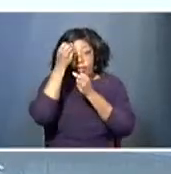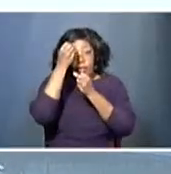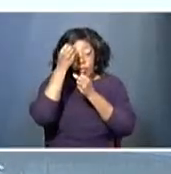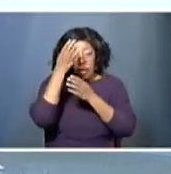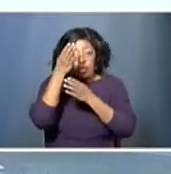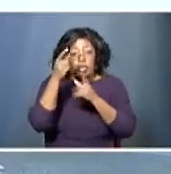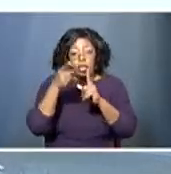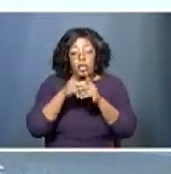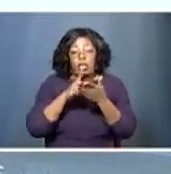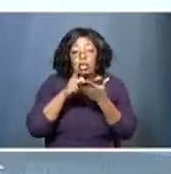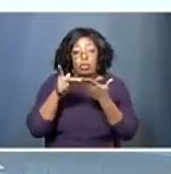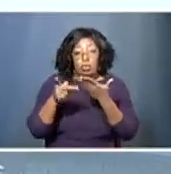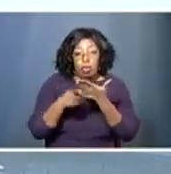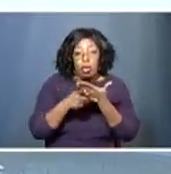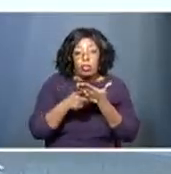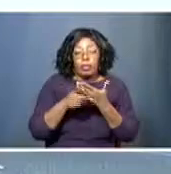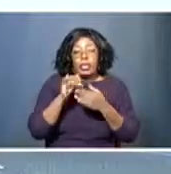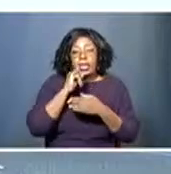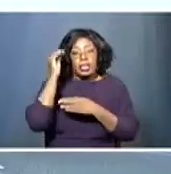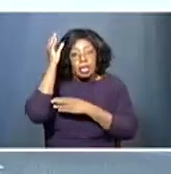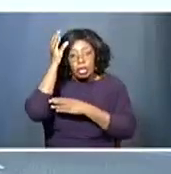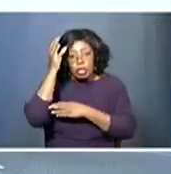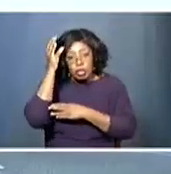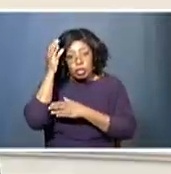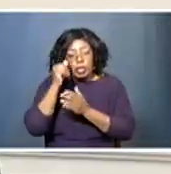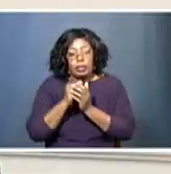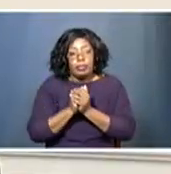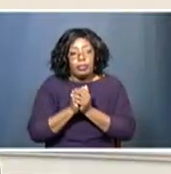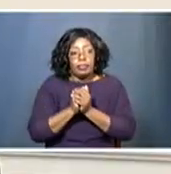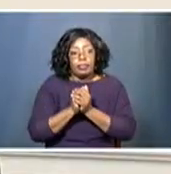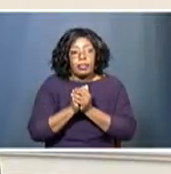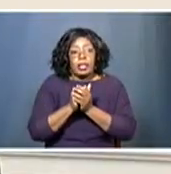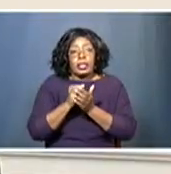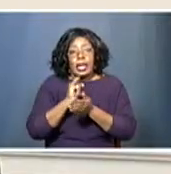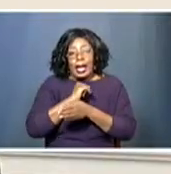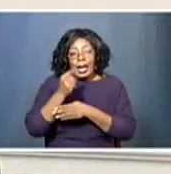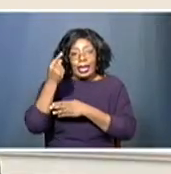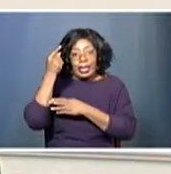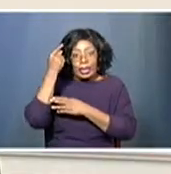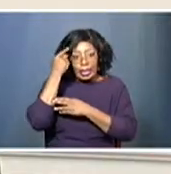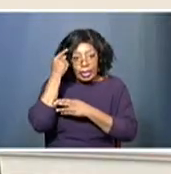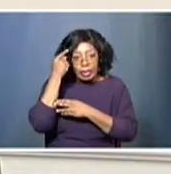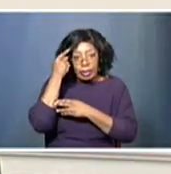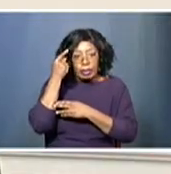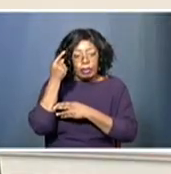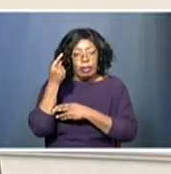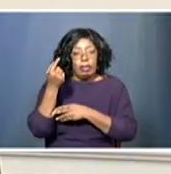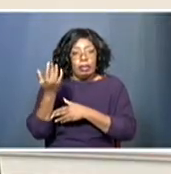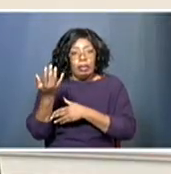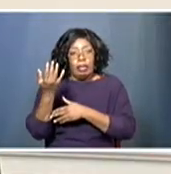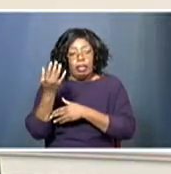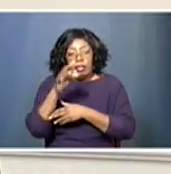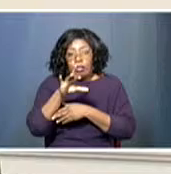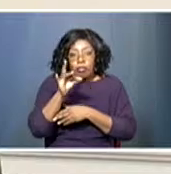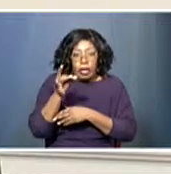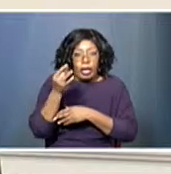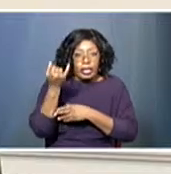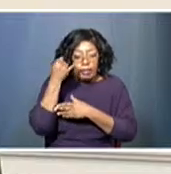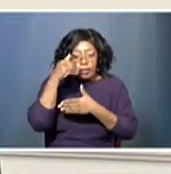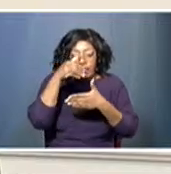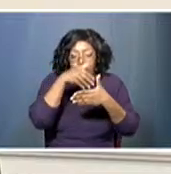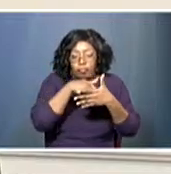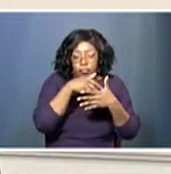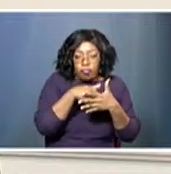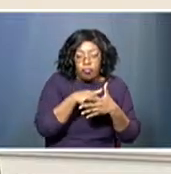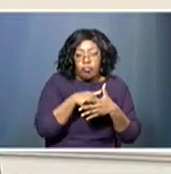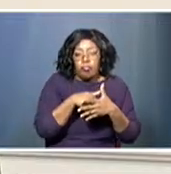to the program is quite concerning. And I think we have to find whether or not there were any internal